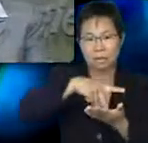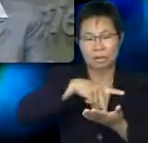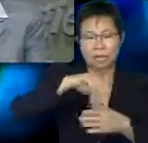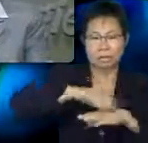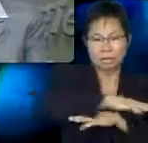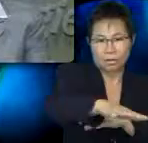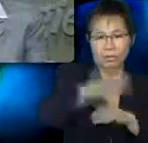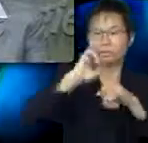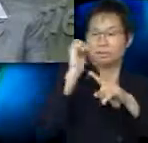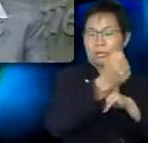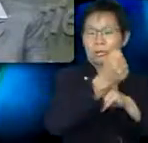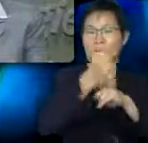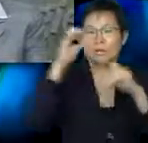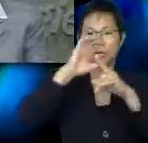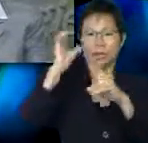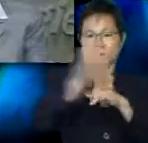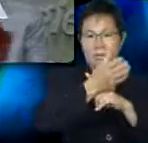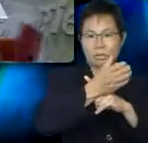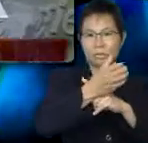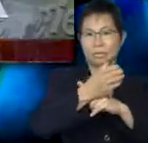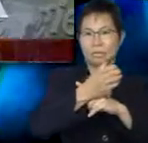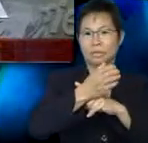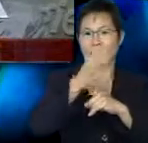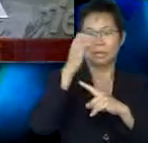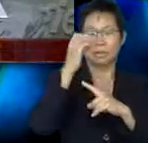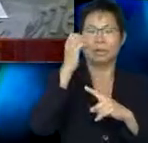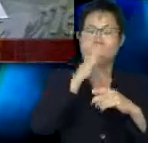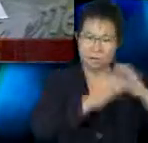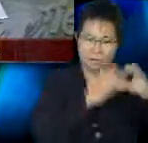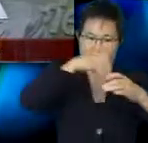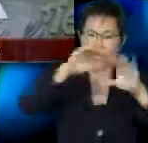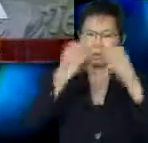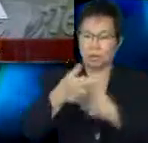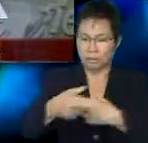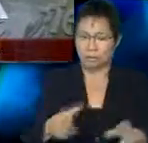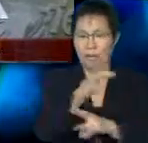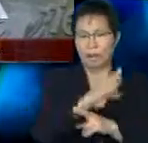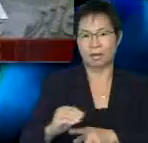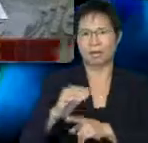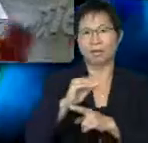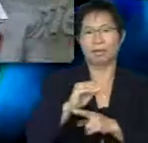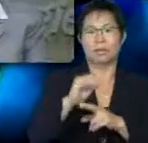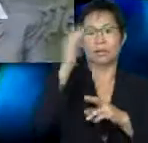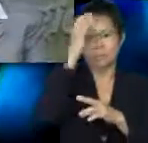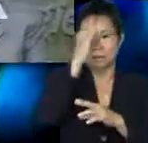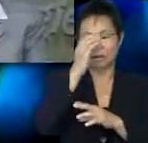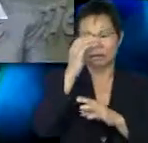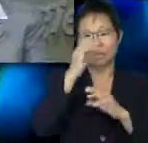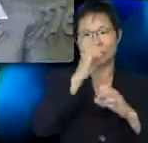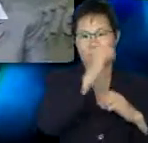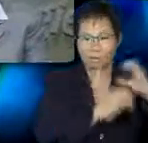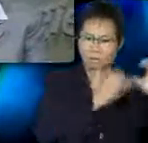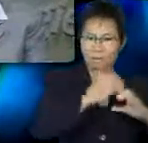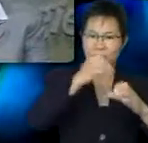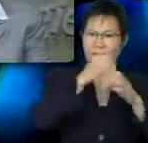social, cultural characteristics in the classroom, as well as the characteristics of the individuals involved in the